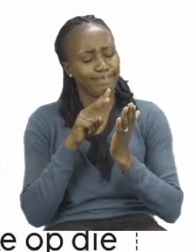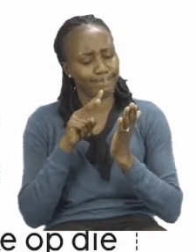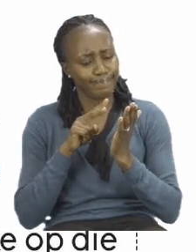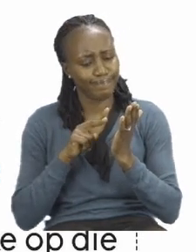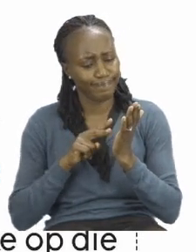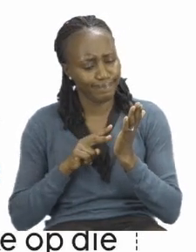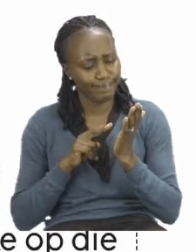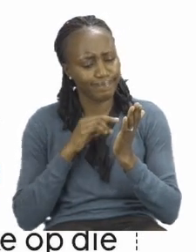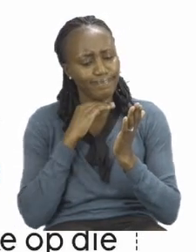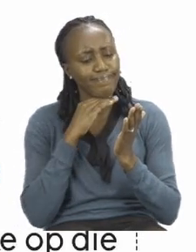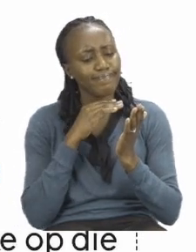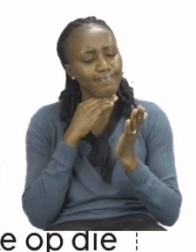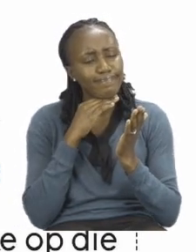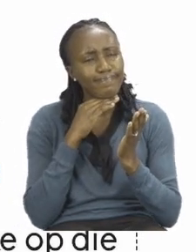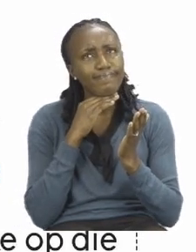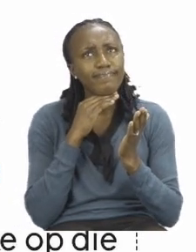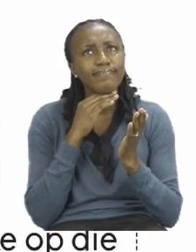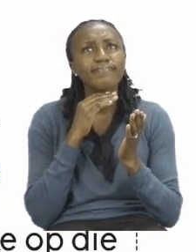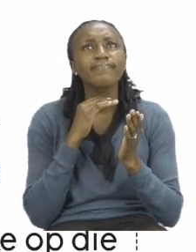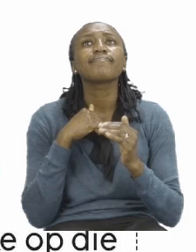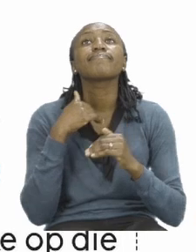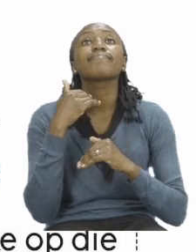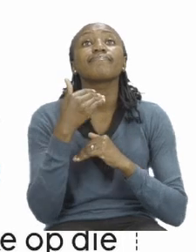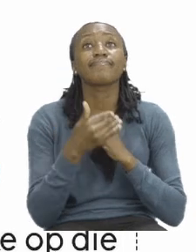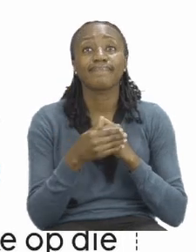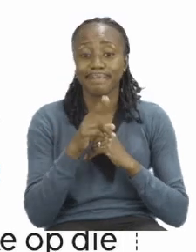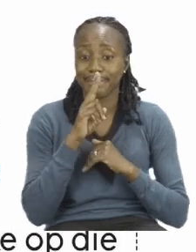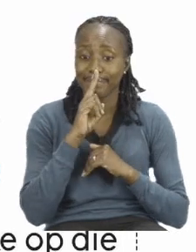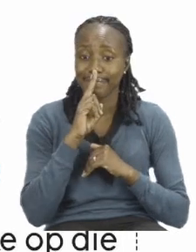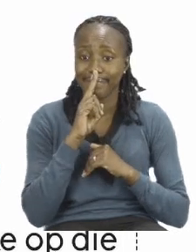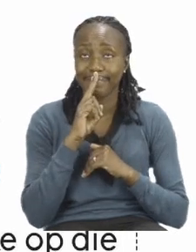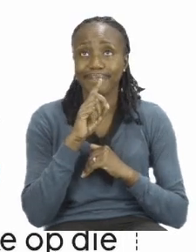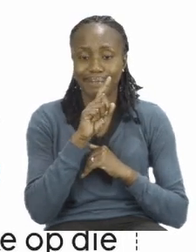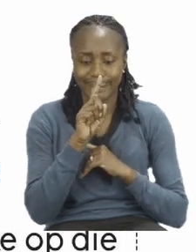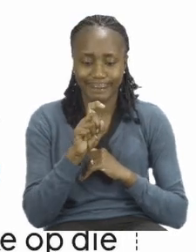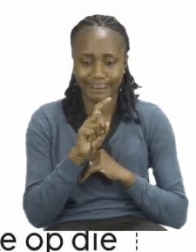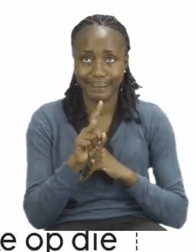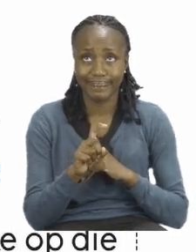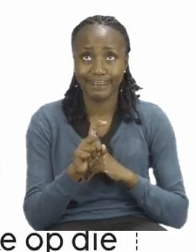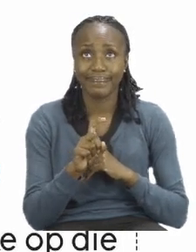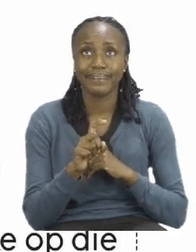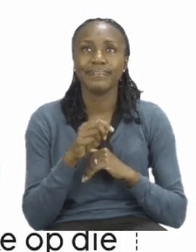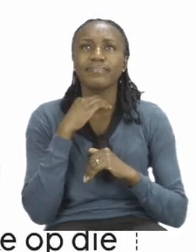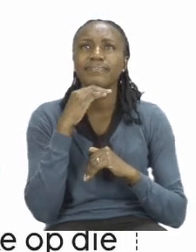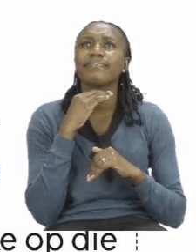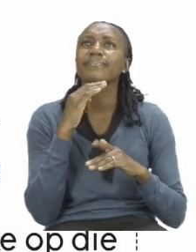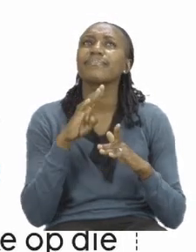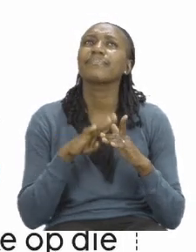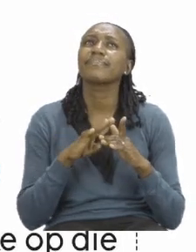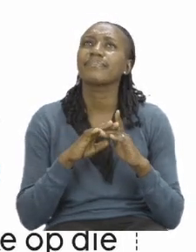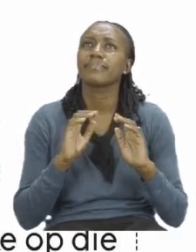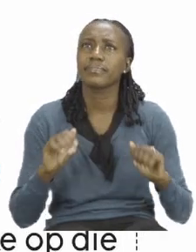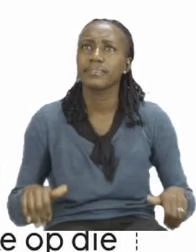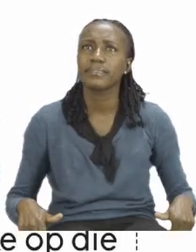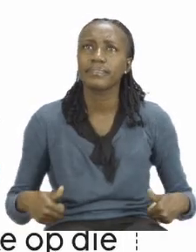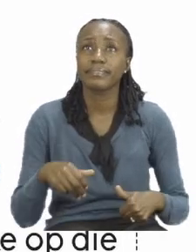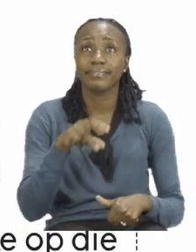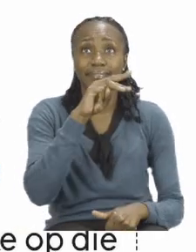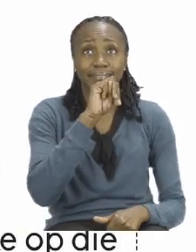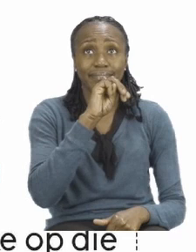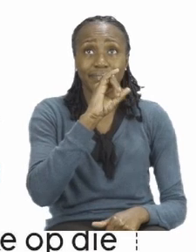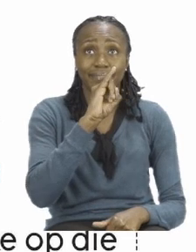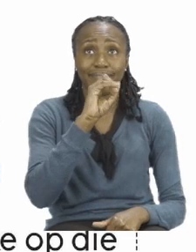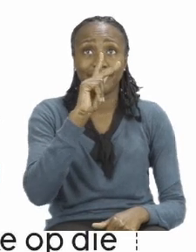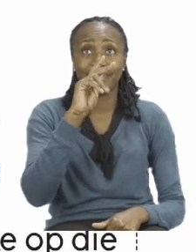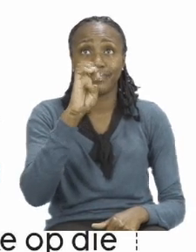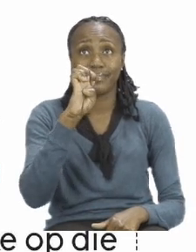the story and then answer the questions that follow. Today's story is all about Mike's day at the